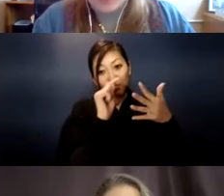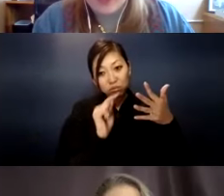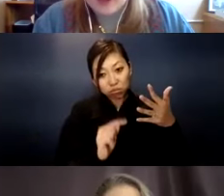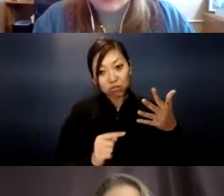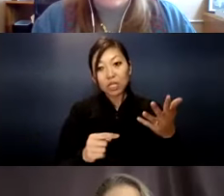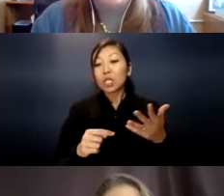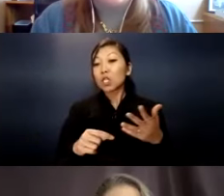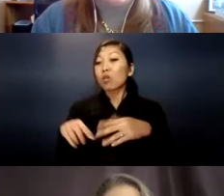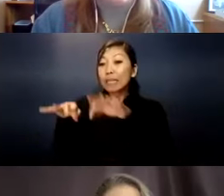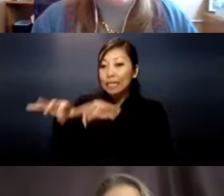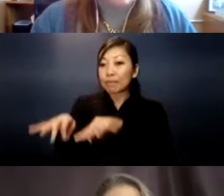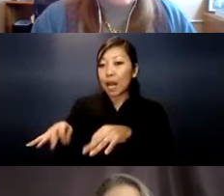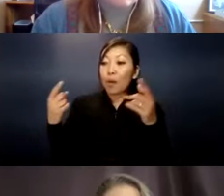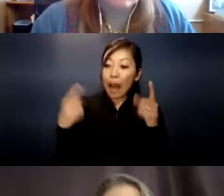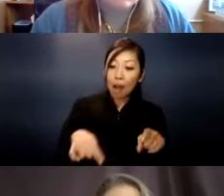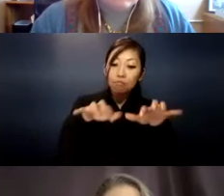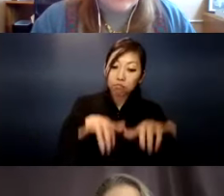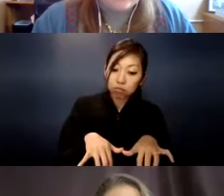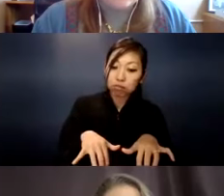and why.